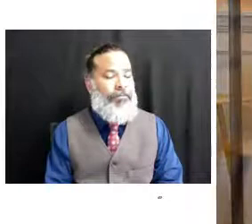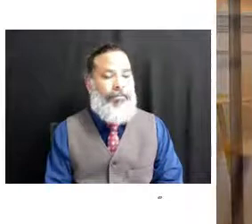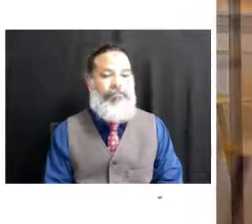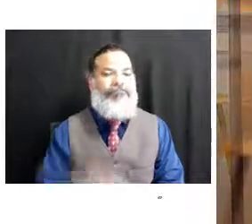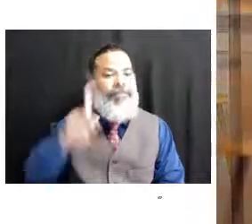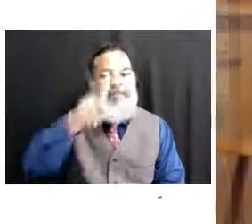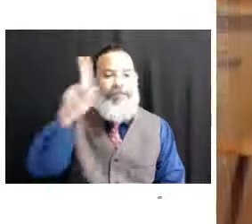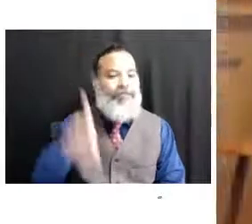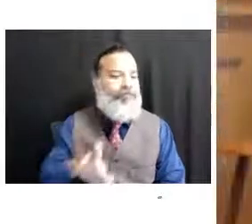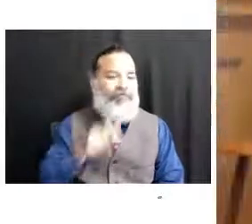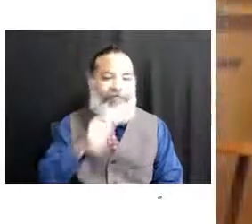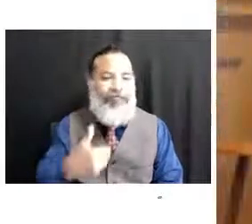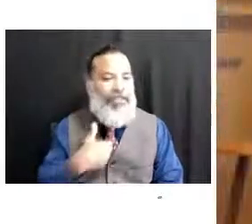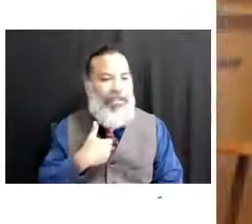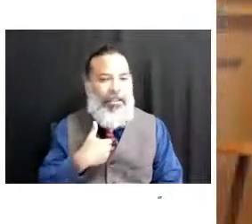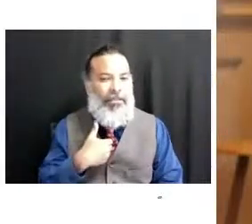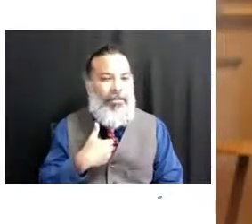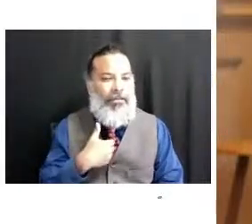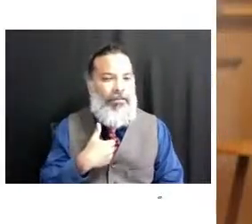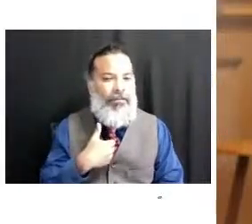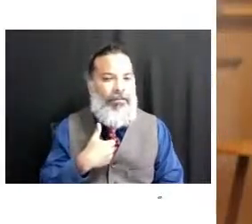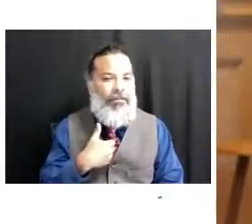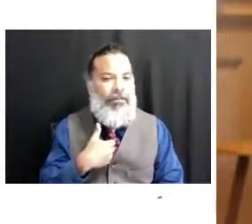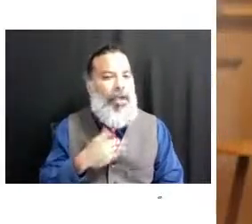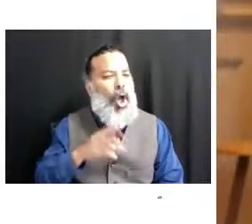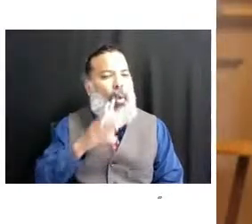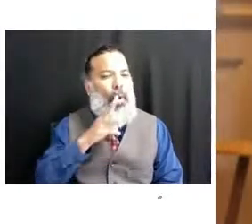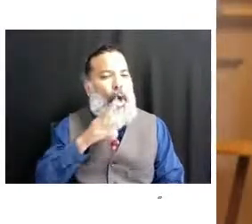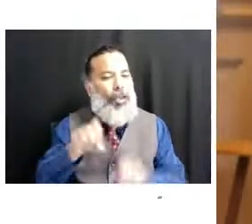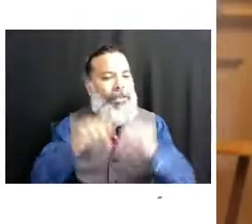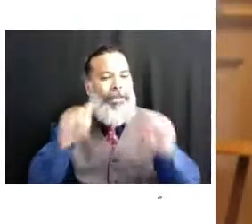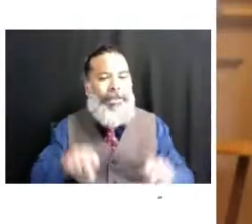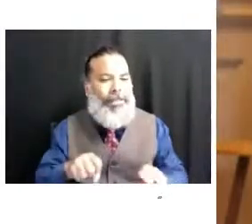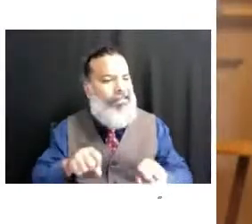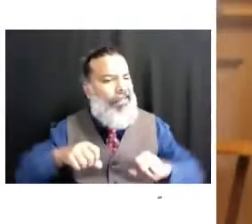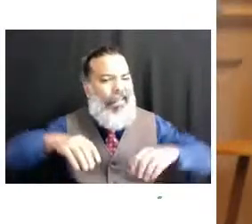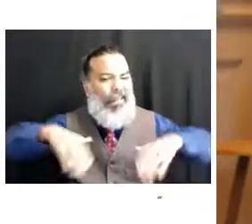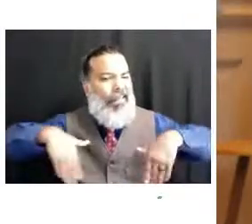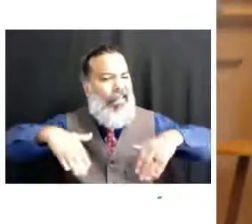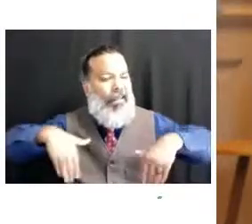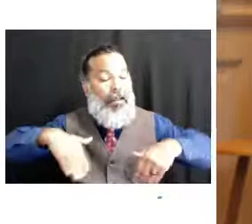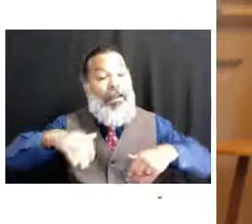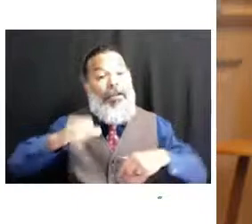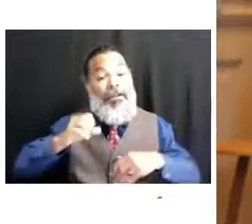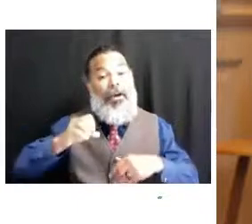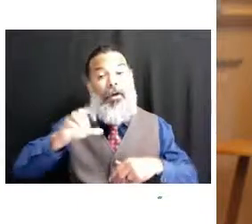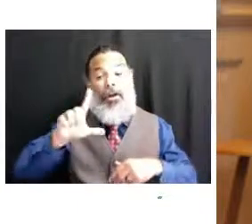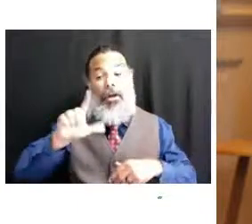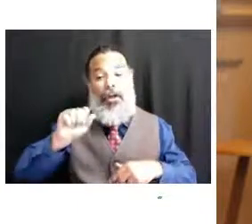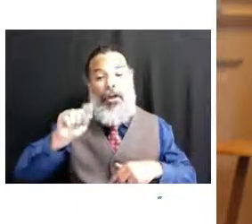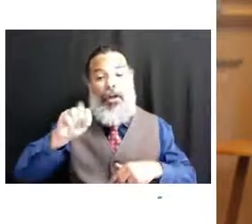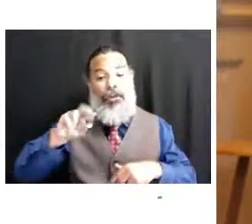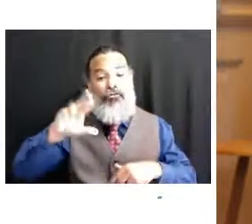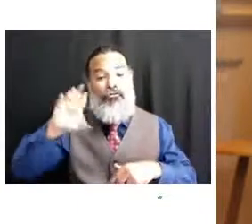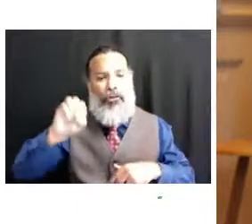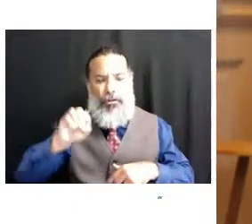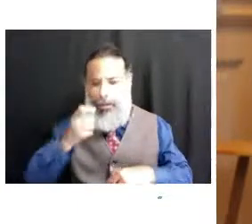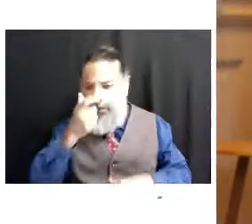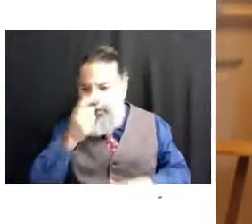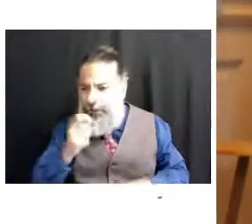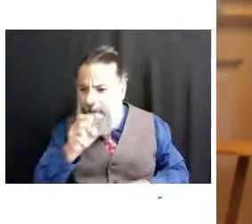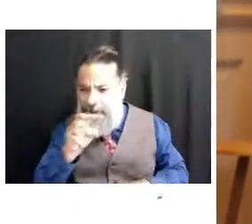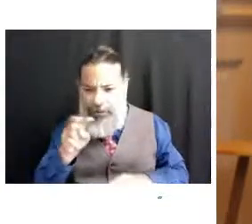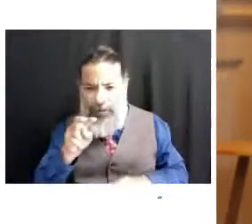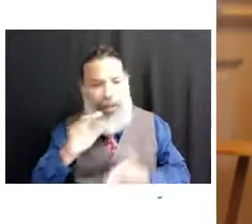Philadelphia didn't really have a water system. Latrobe was quite intrigued with the